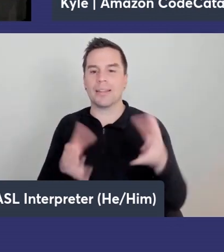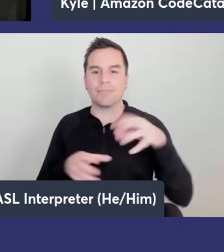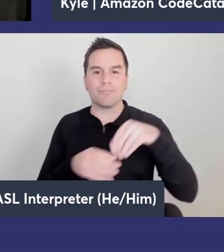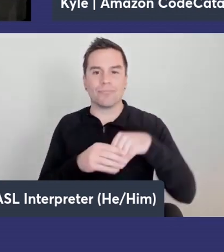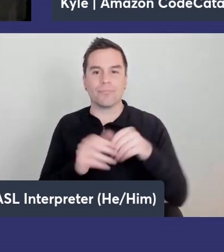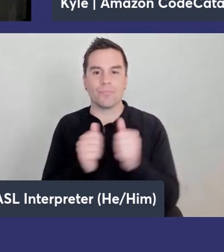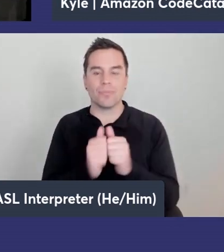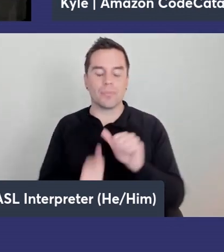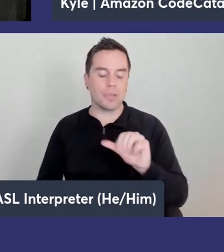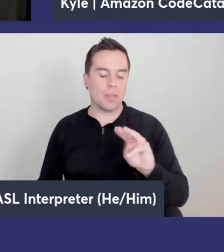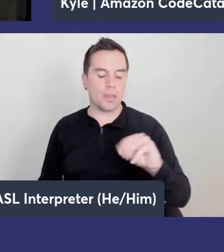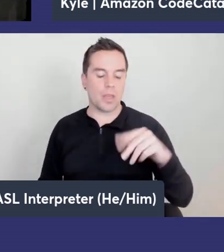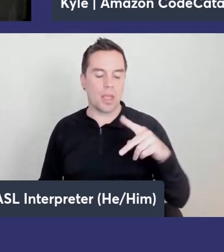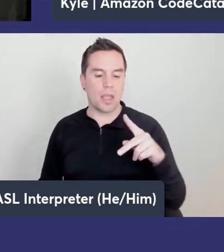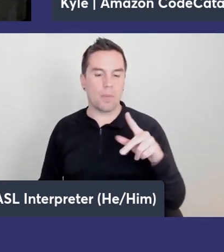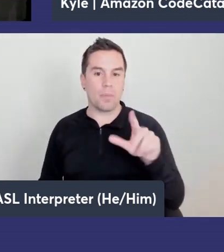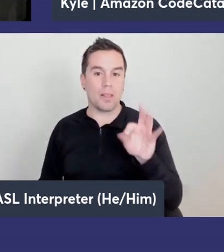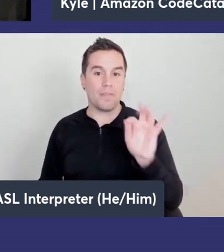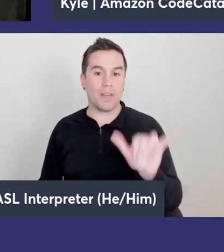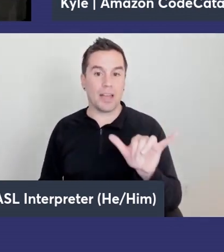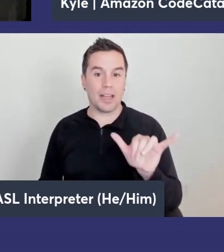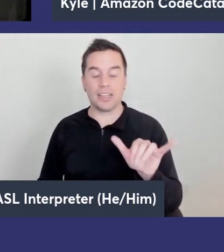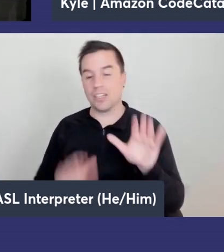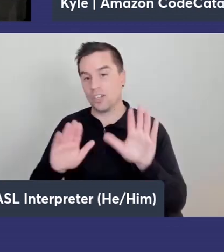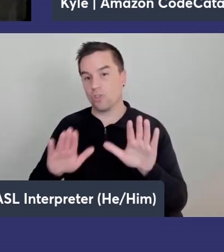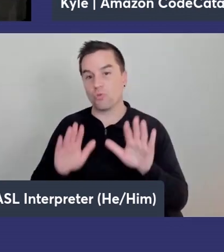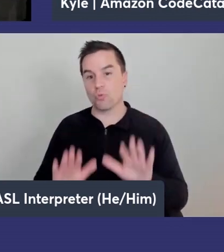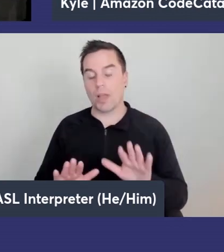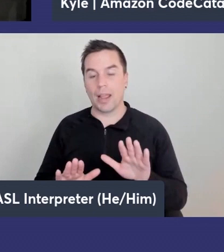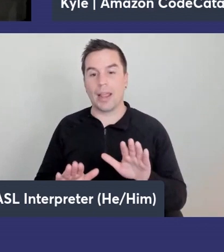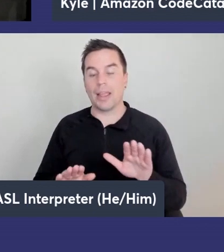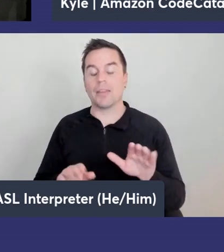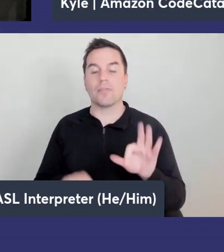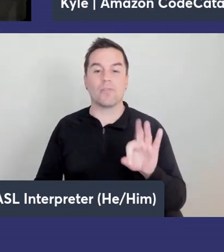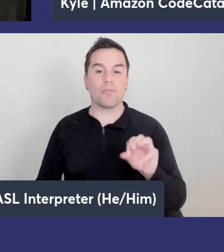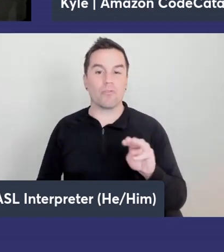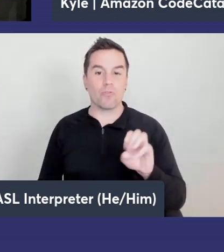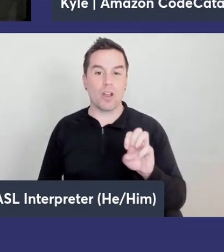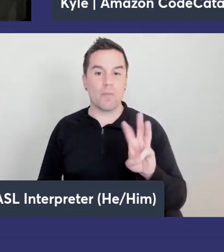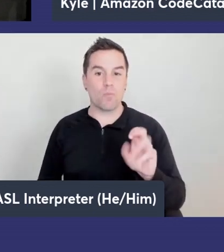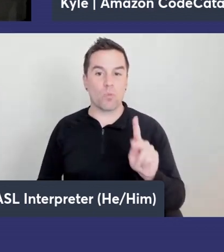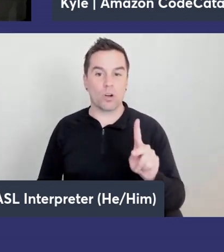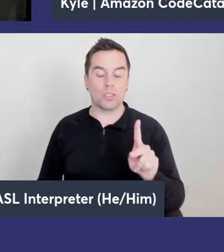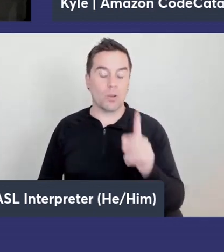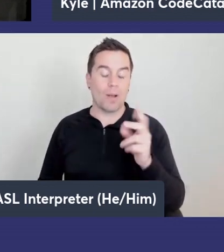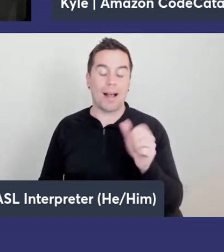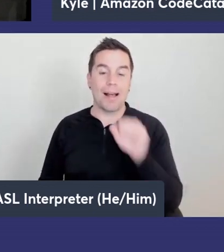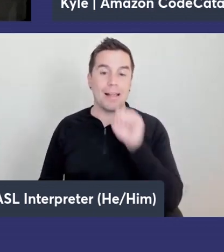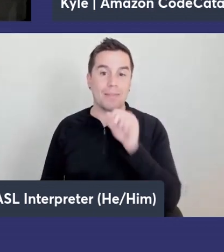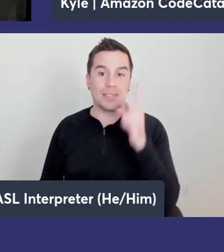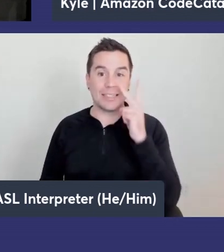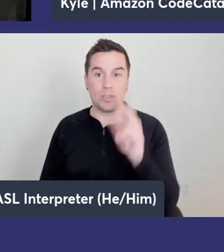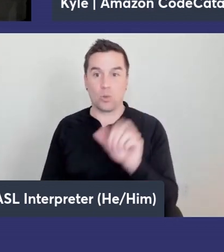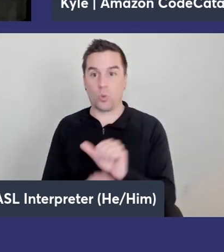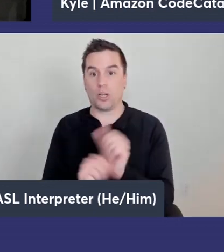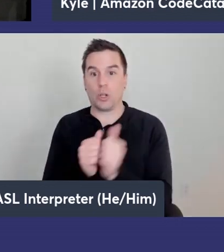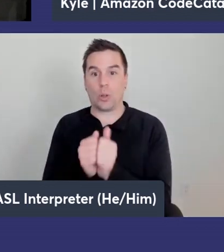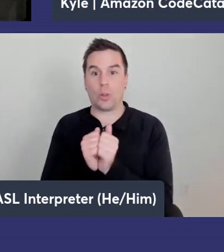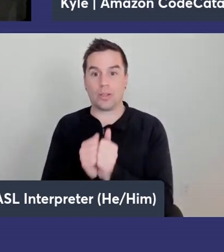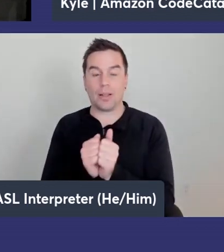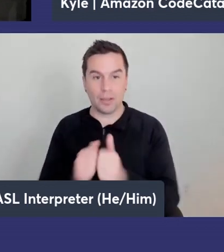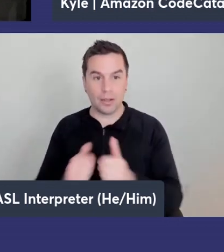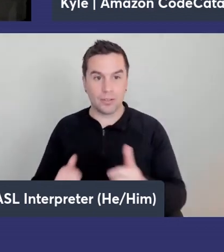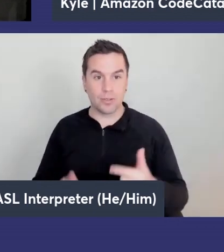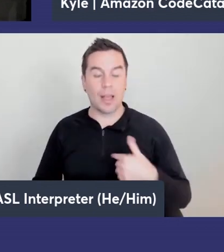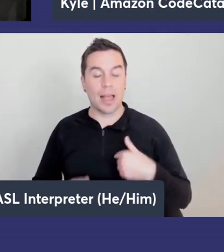framework, and I love to see you all working so closely because I would argue, and I'm saying this, so